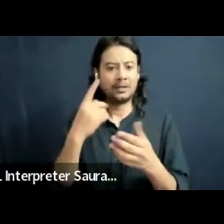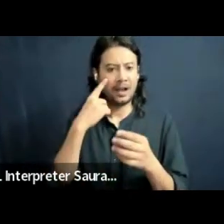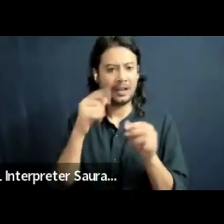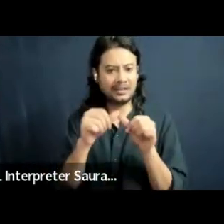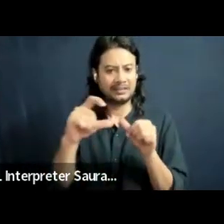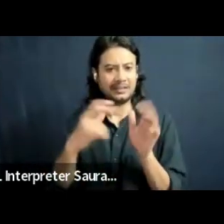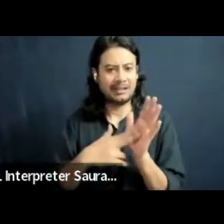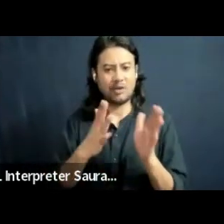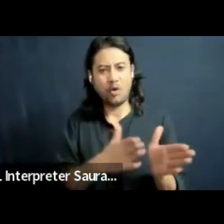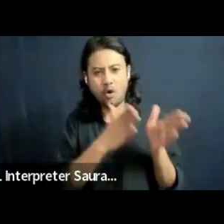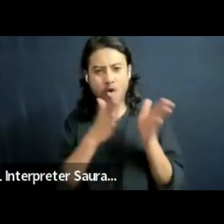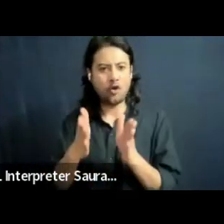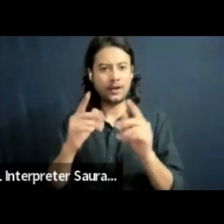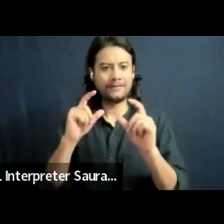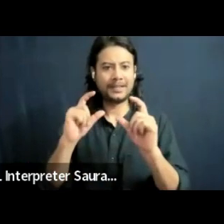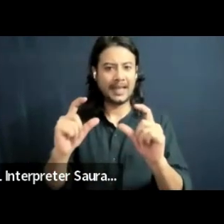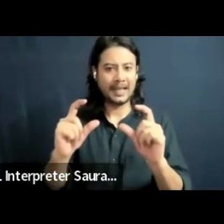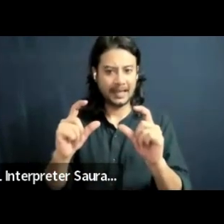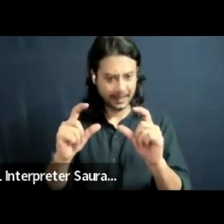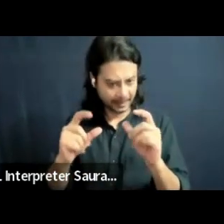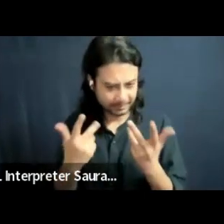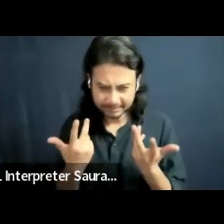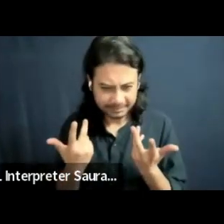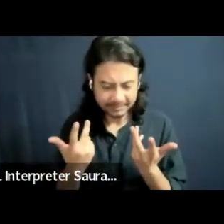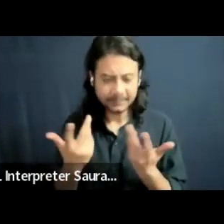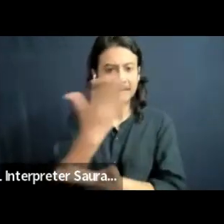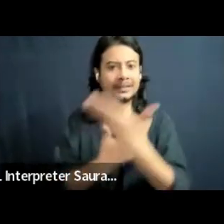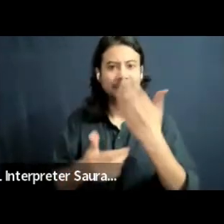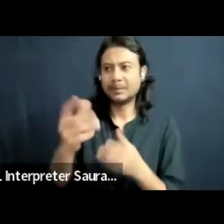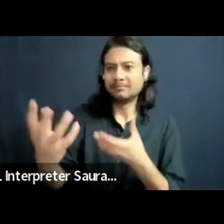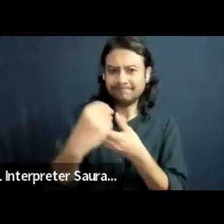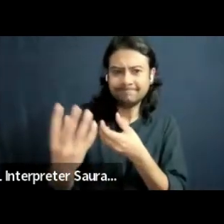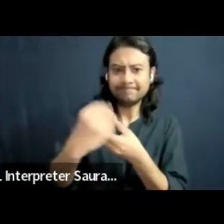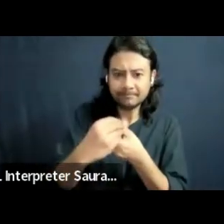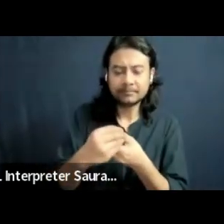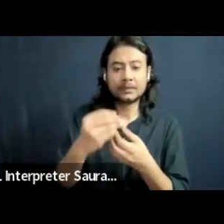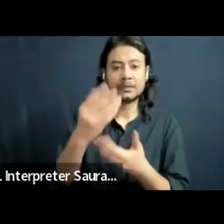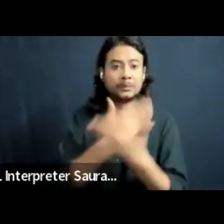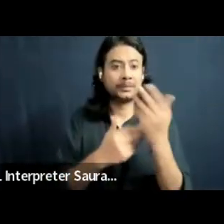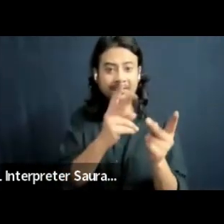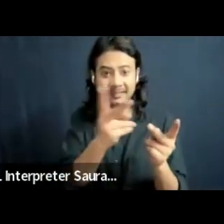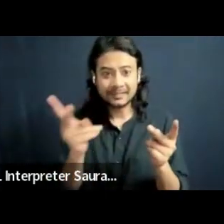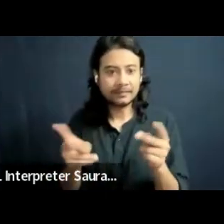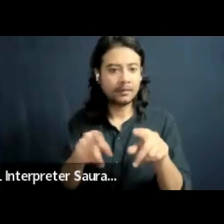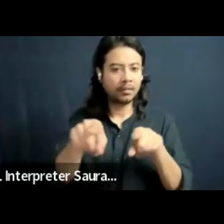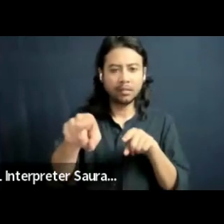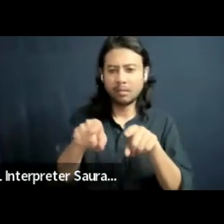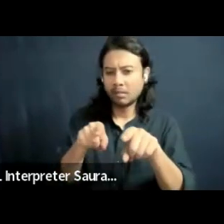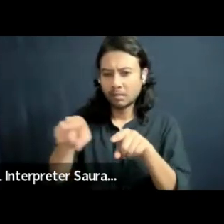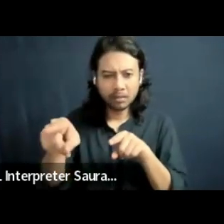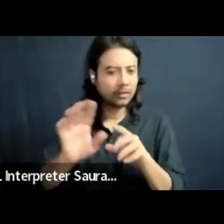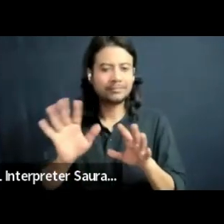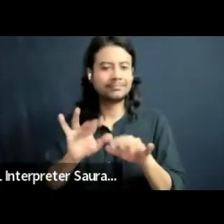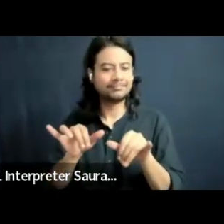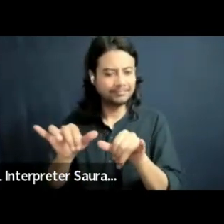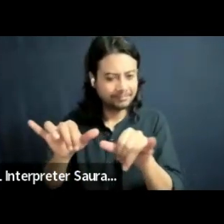disability needs to be looked into a manner that they synchronize with each other. And Miss Beth will be taking